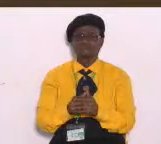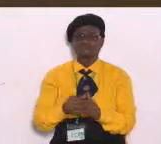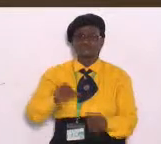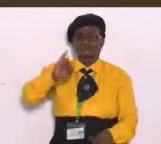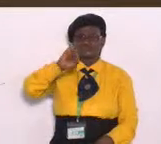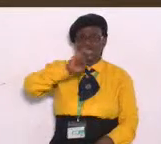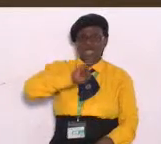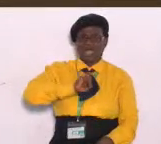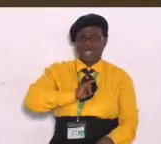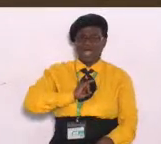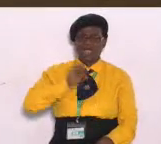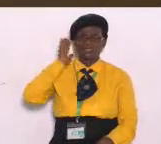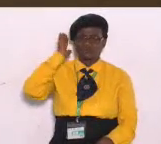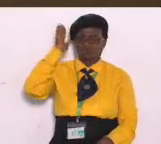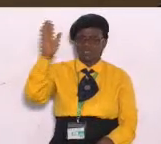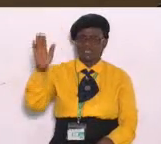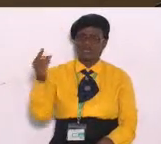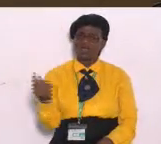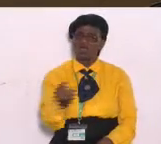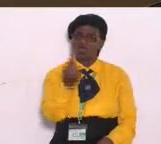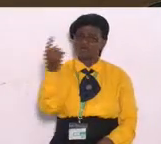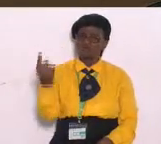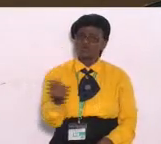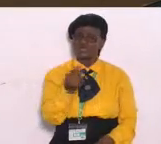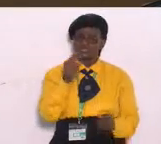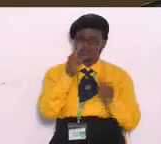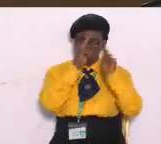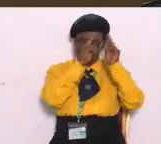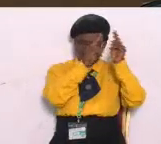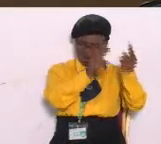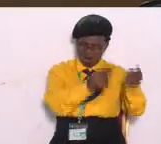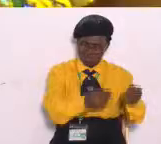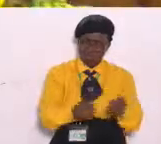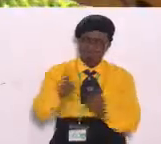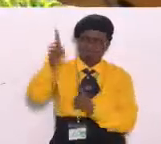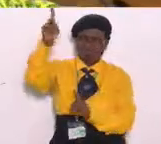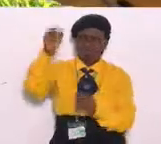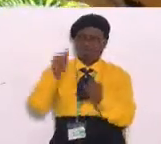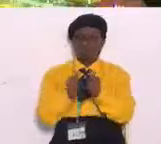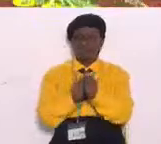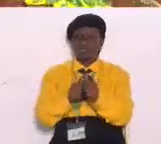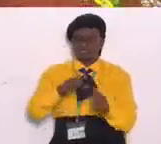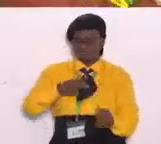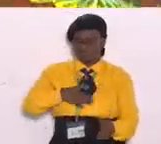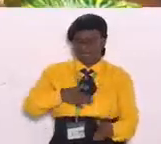I will constantly honor you with my first fruit.